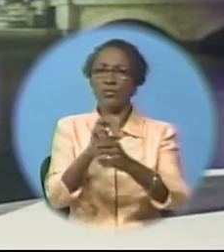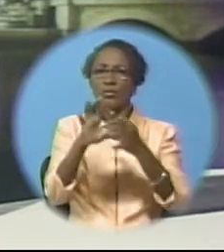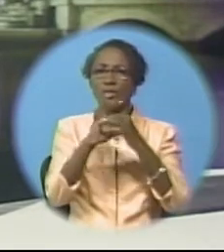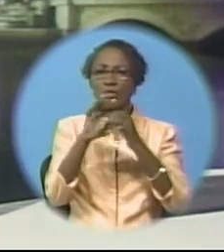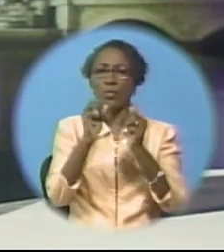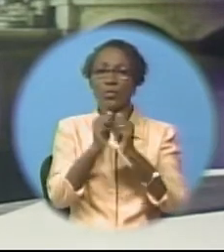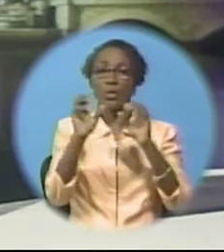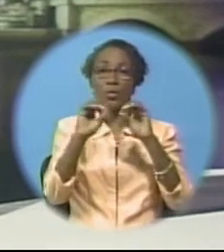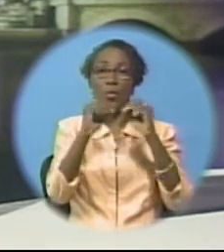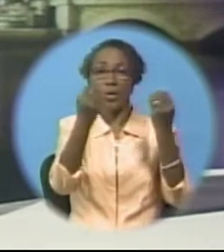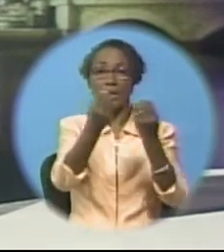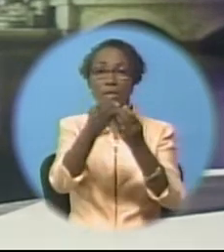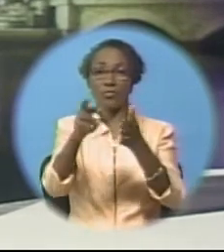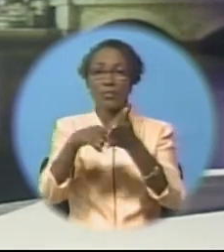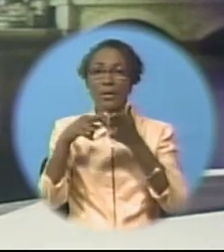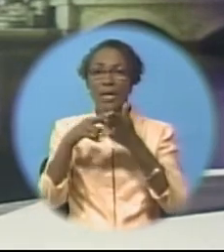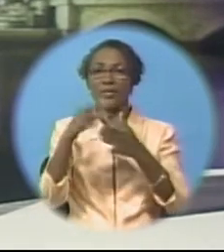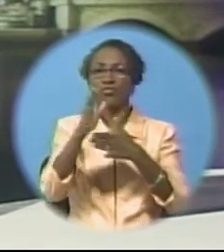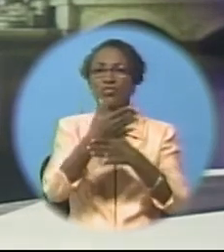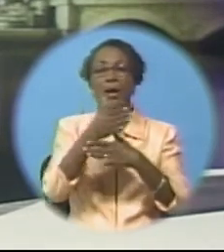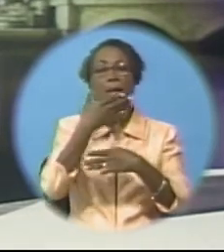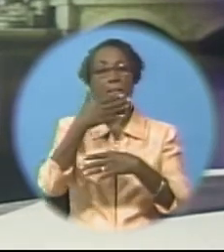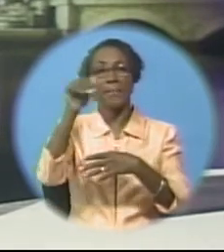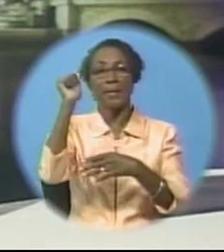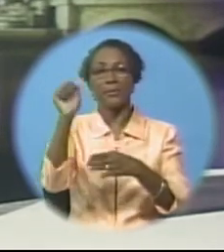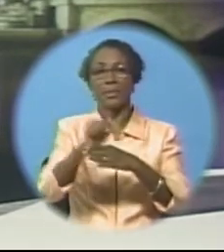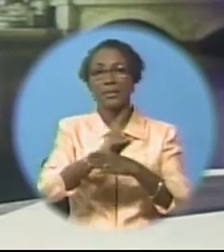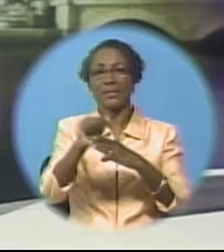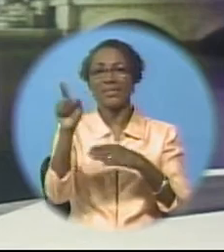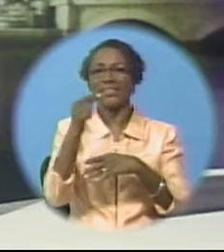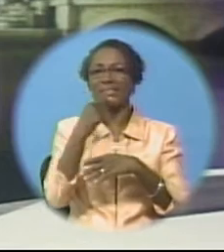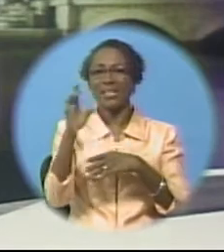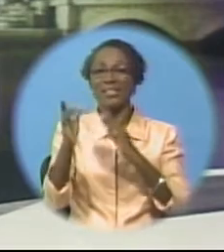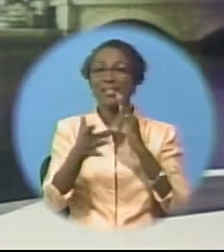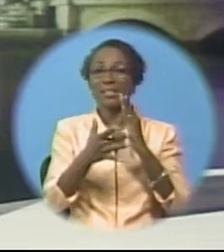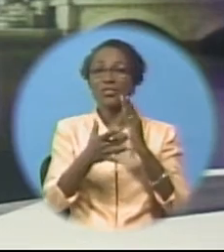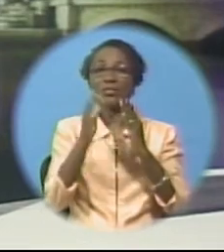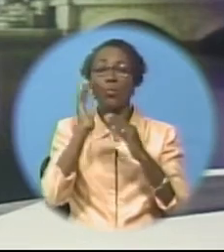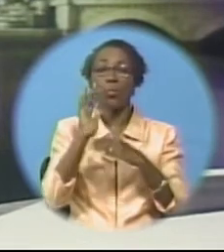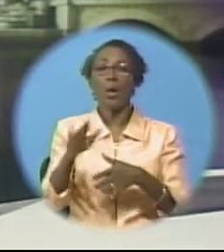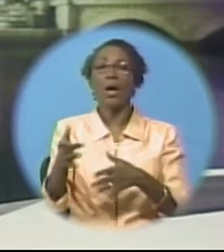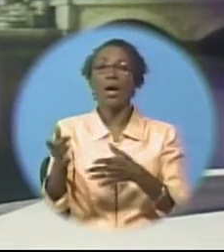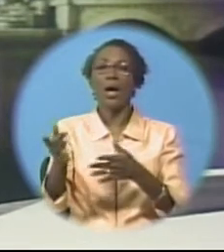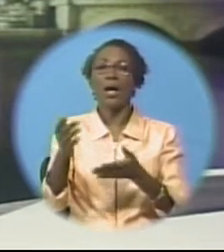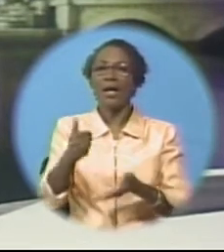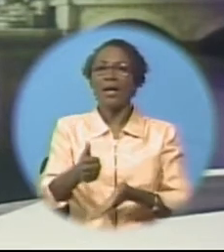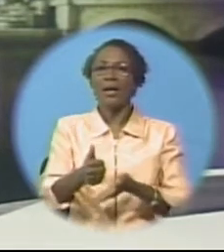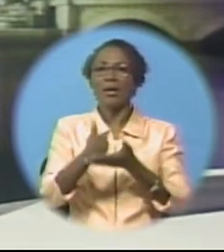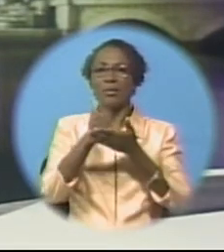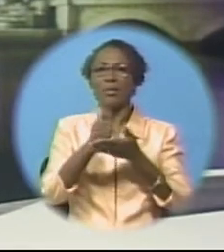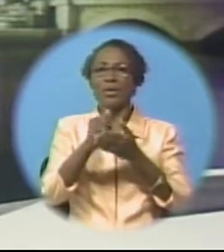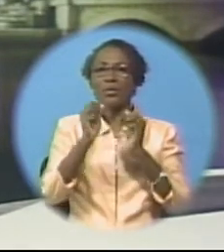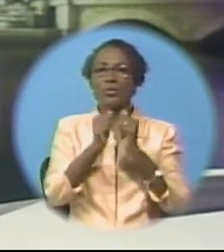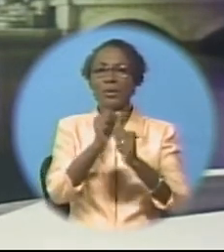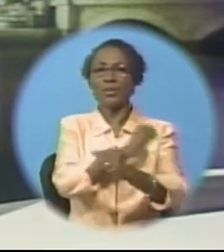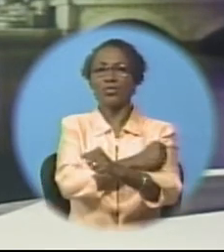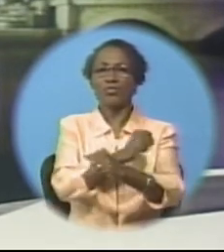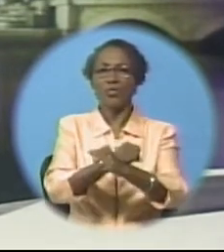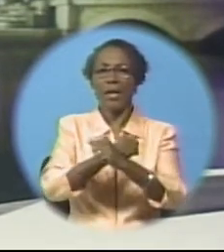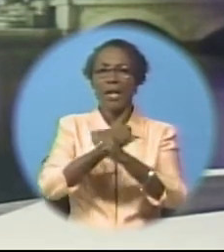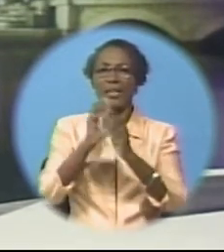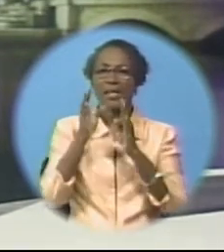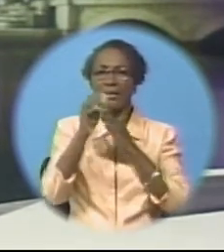organizations represented and to share best practices. He says the technology will come in handy to track the strength and direction of hurricanes and